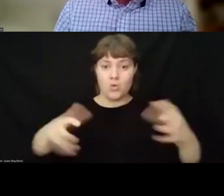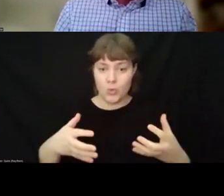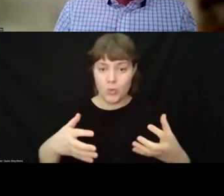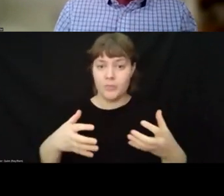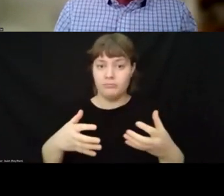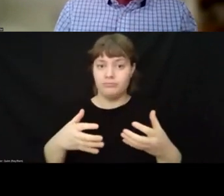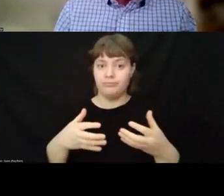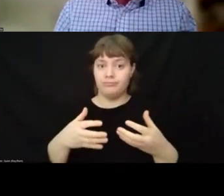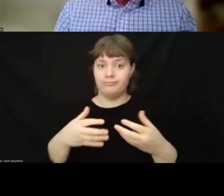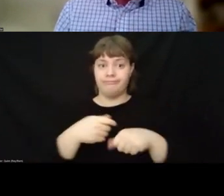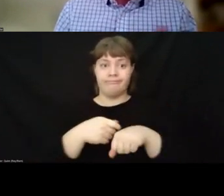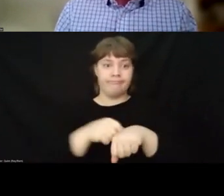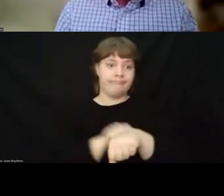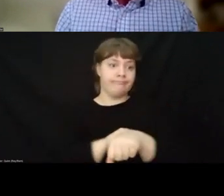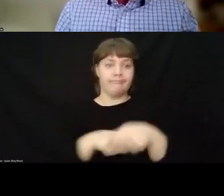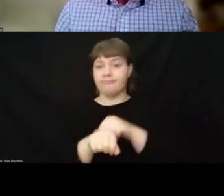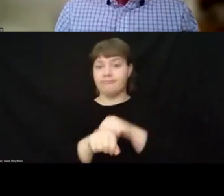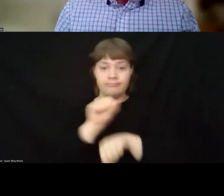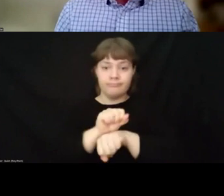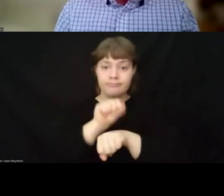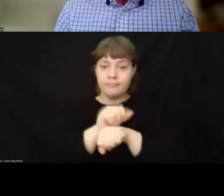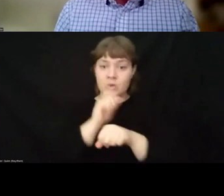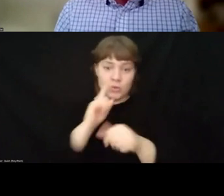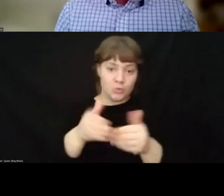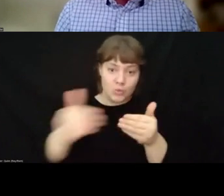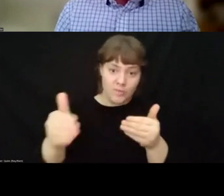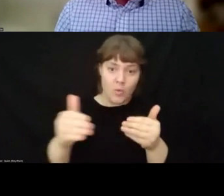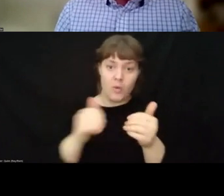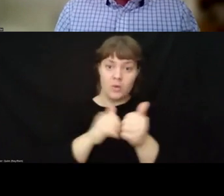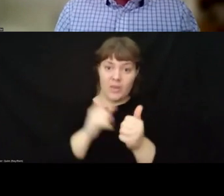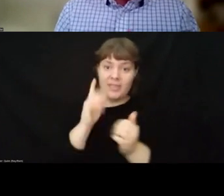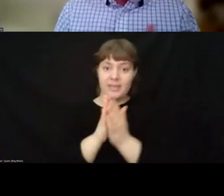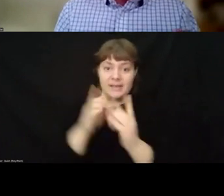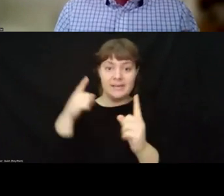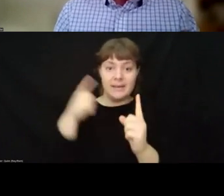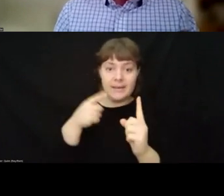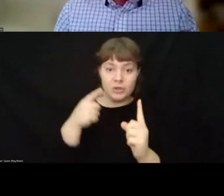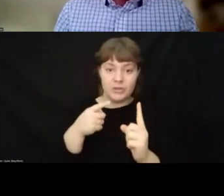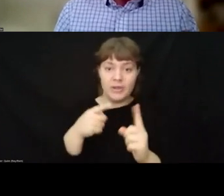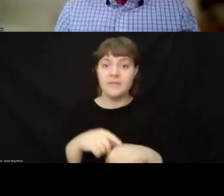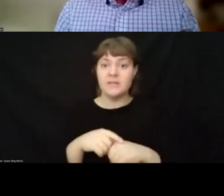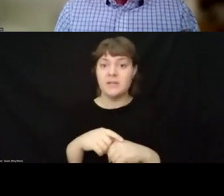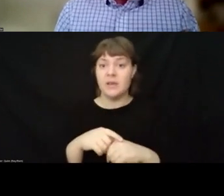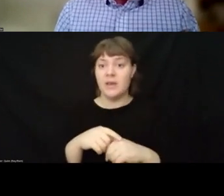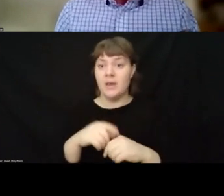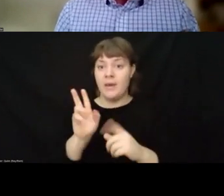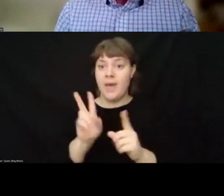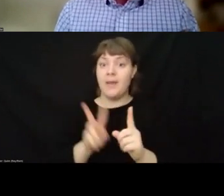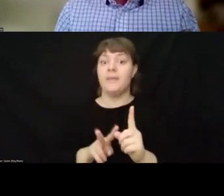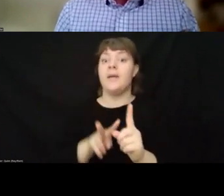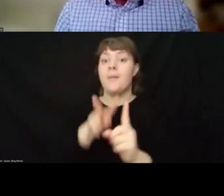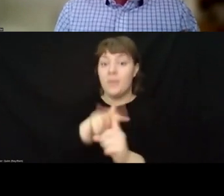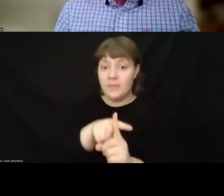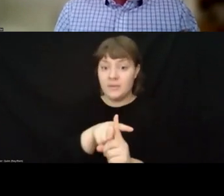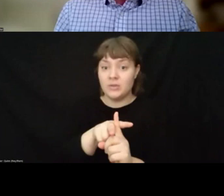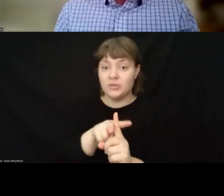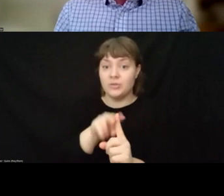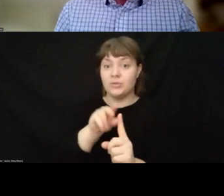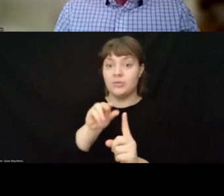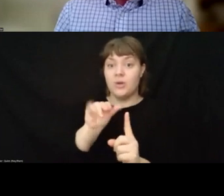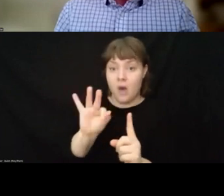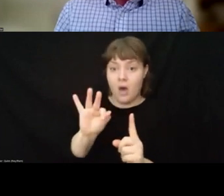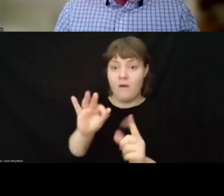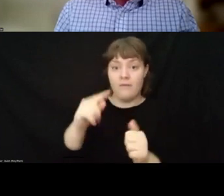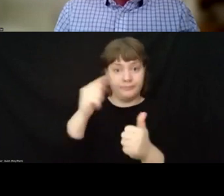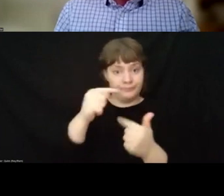to kind of move forward with these initiatives and implementation of these aspects to